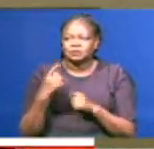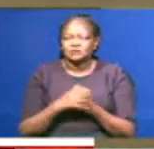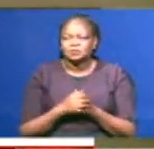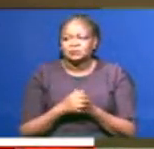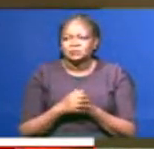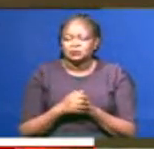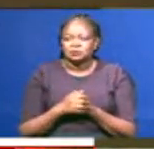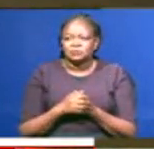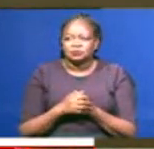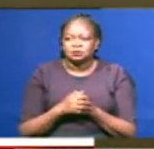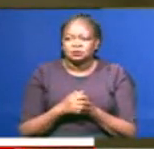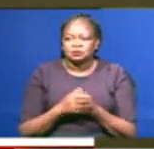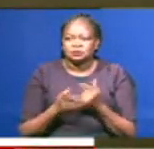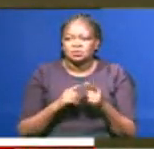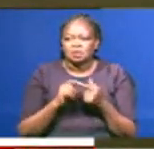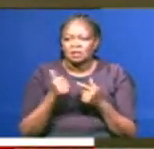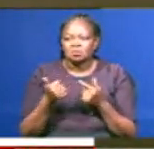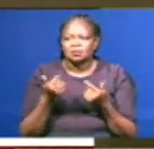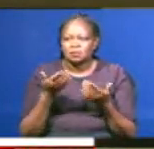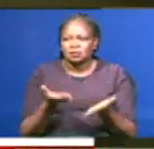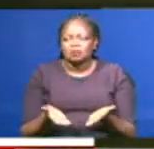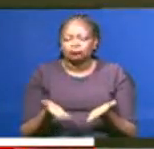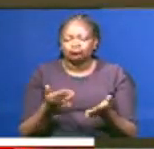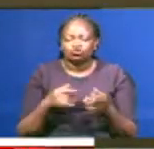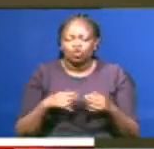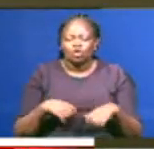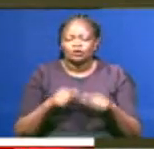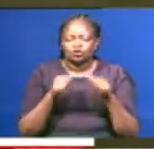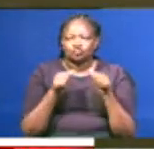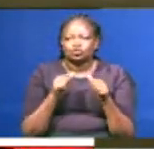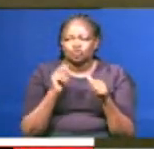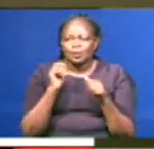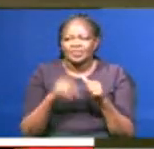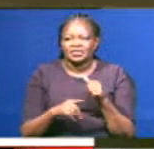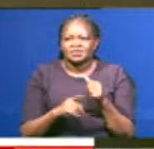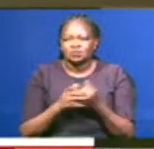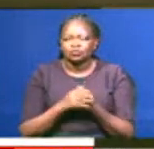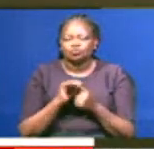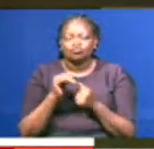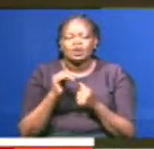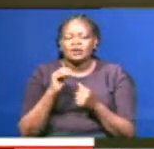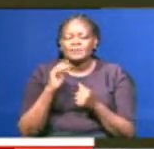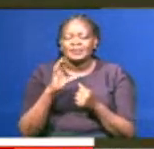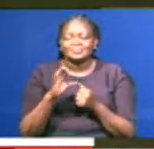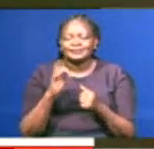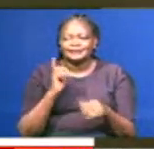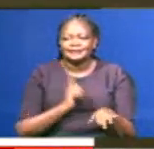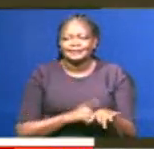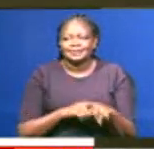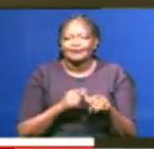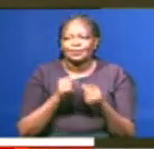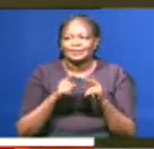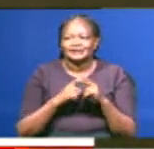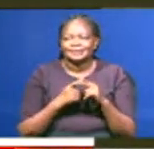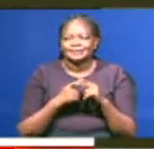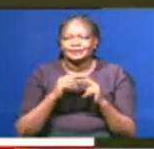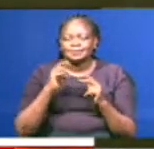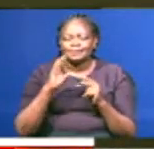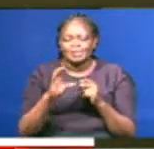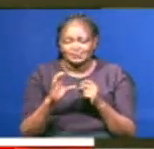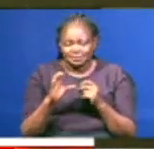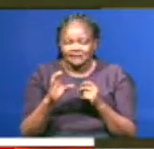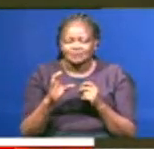Fiesta. Hamza is currently enjoying the lengthy 2-month junior WRC break, after which he will embark on the WRC